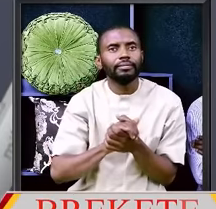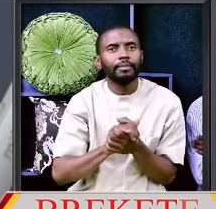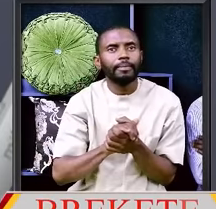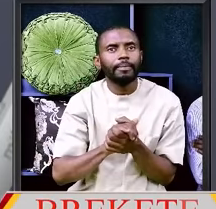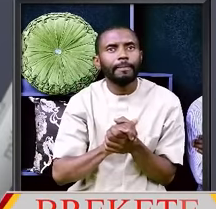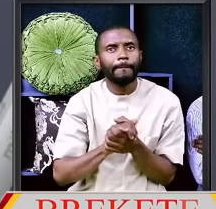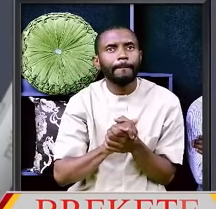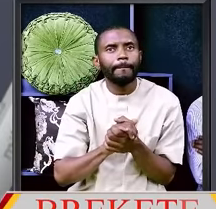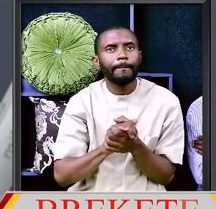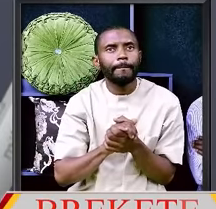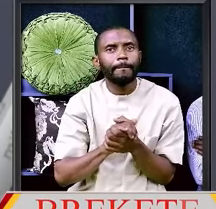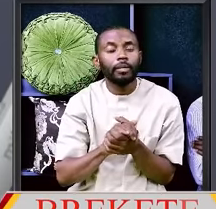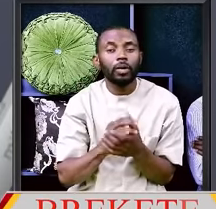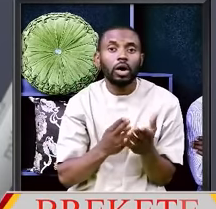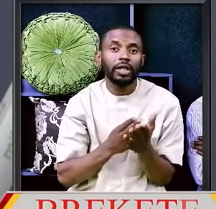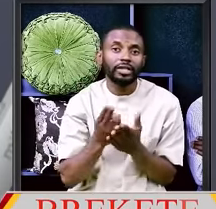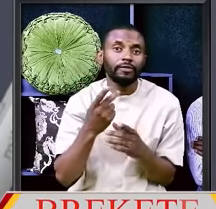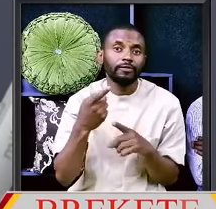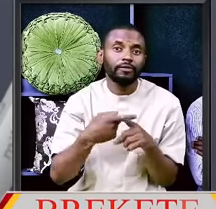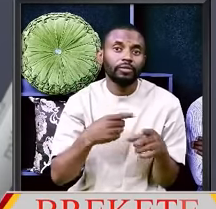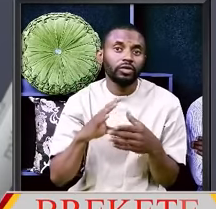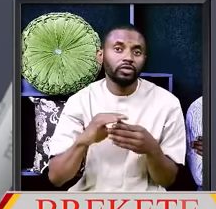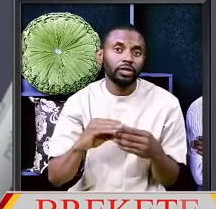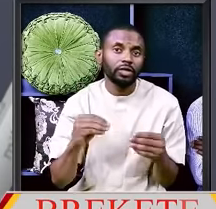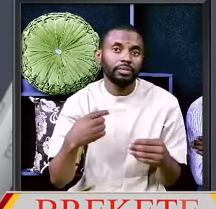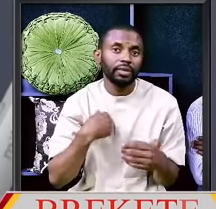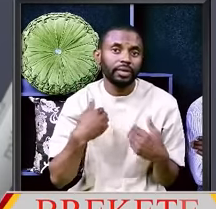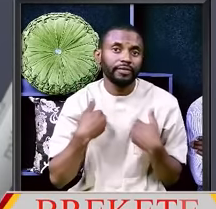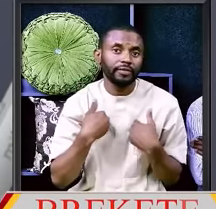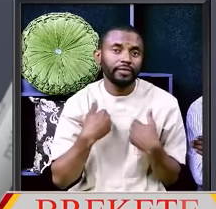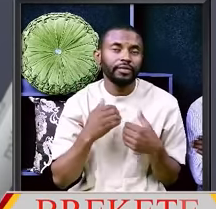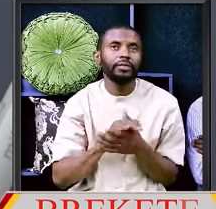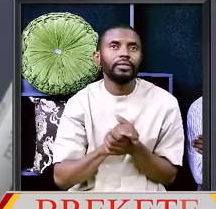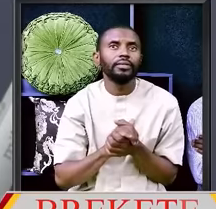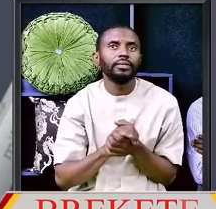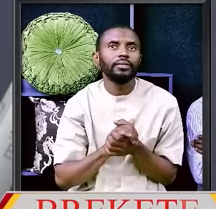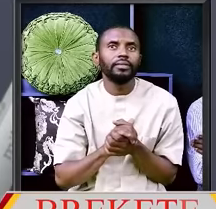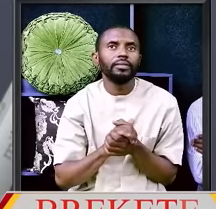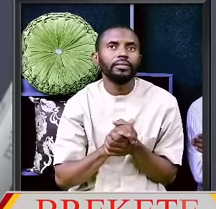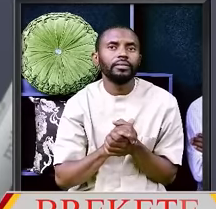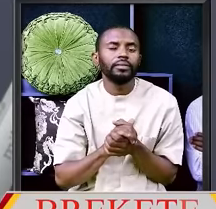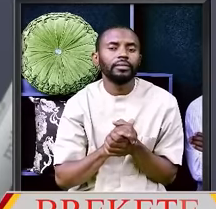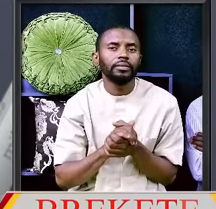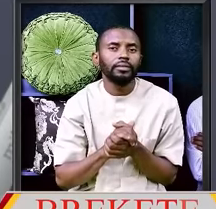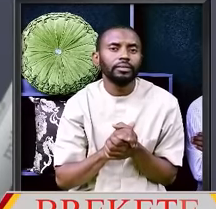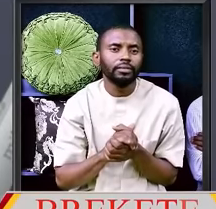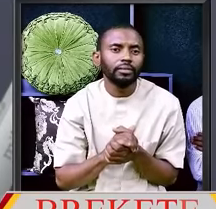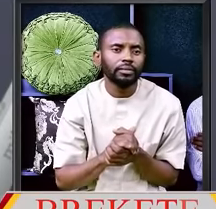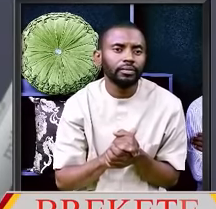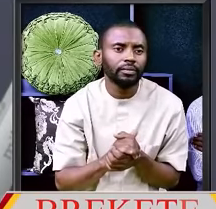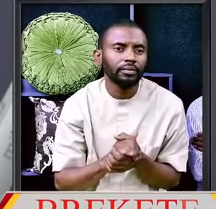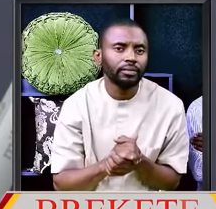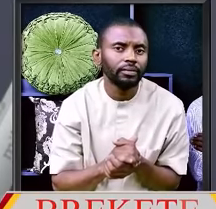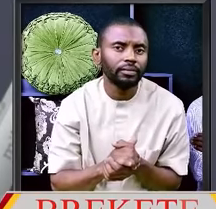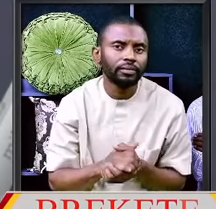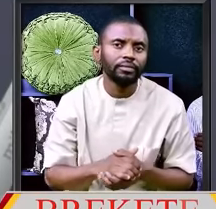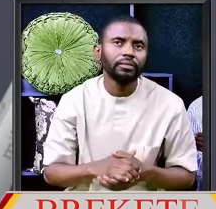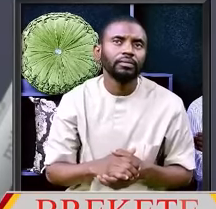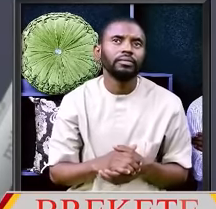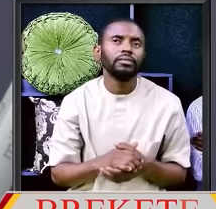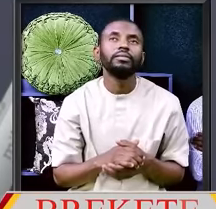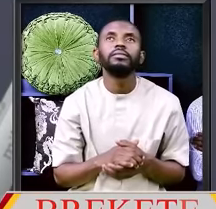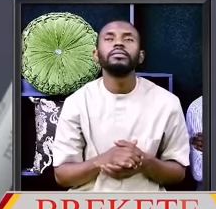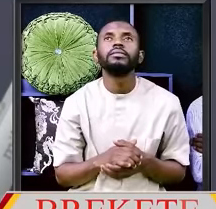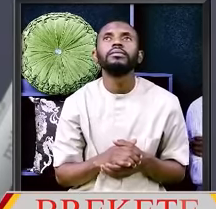Honestly, from all narrations, because I don't know who Mohbad is. I heard his song, but I never knew he was the one that sang those